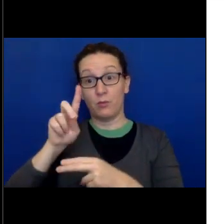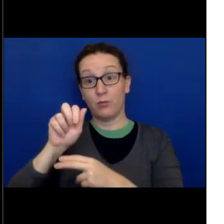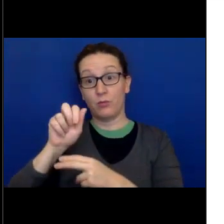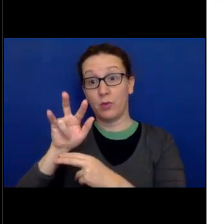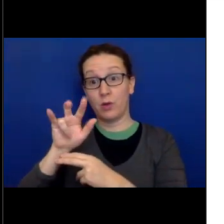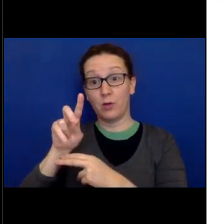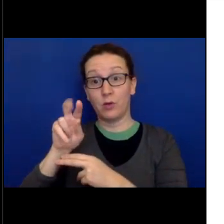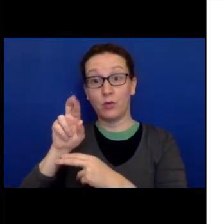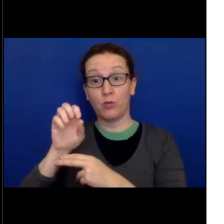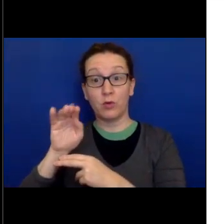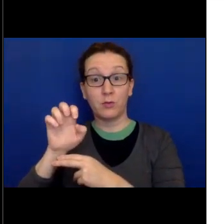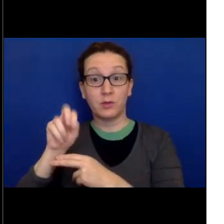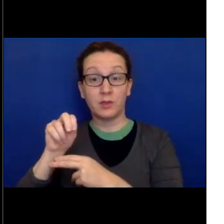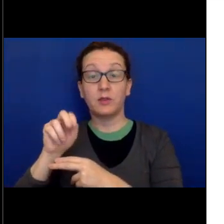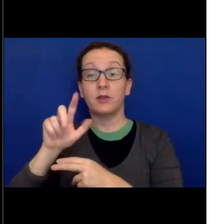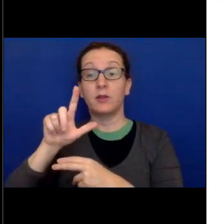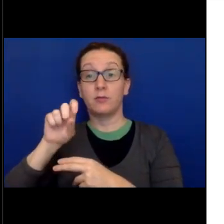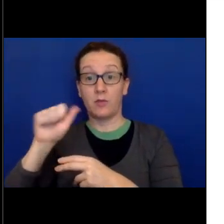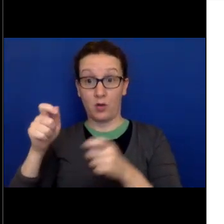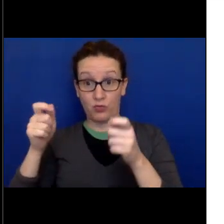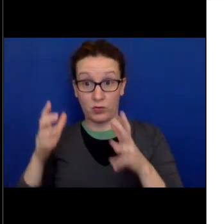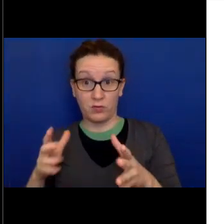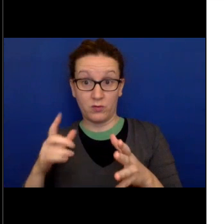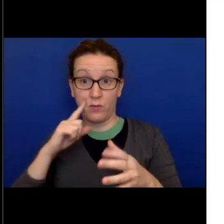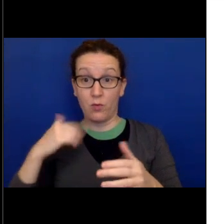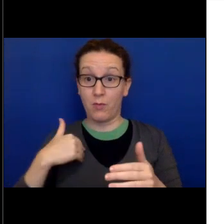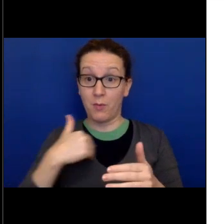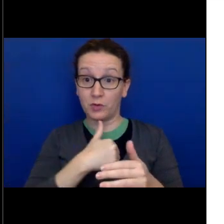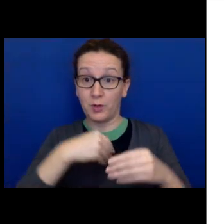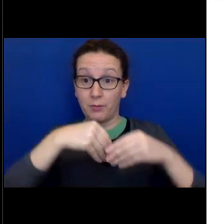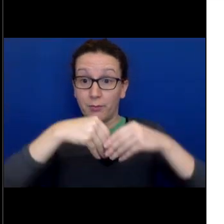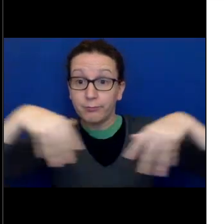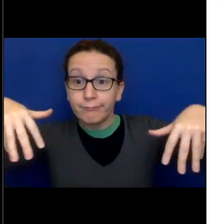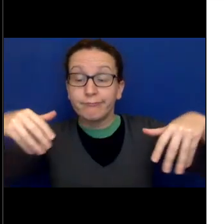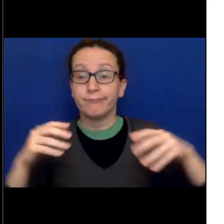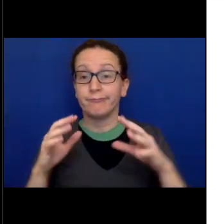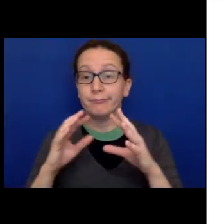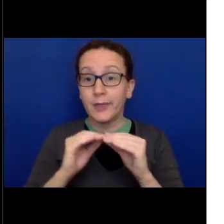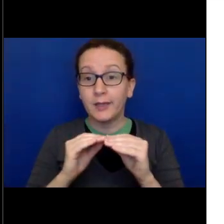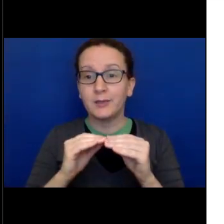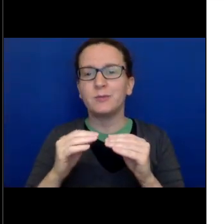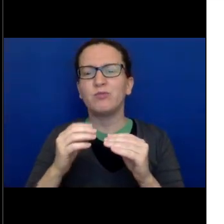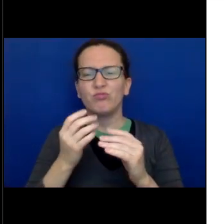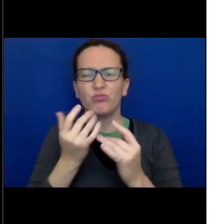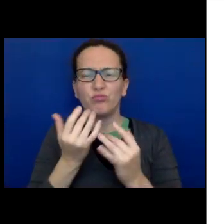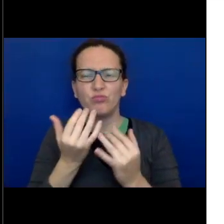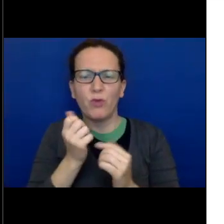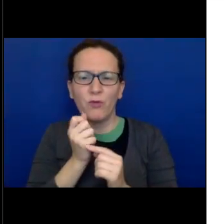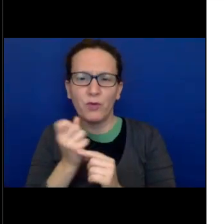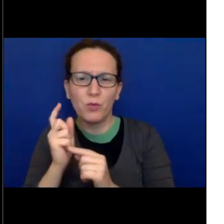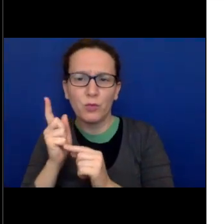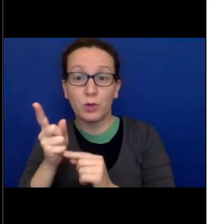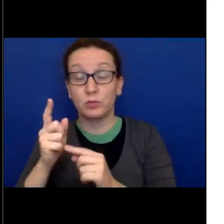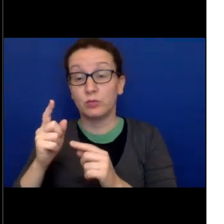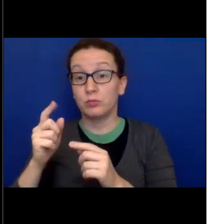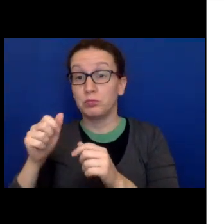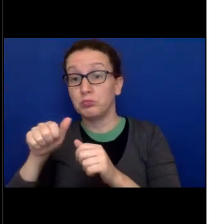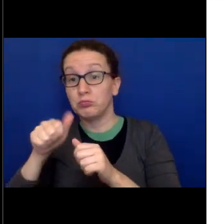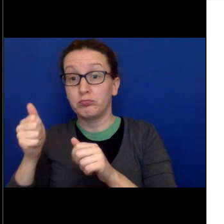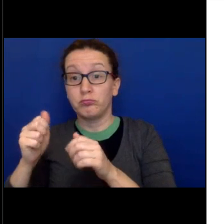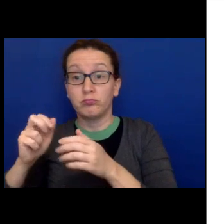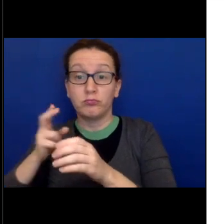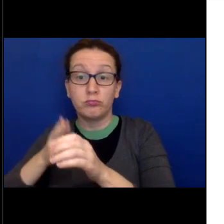am the LSA's Director of Membership and Meetings, and we'll just wait a few more minutes to allow the rest of our attendees to log